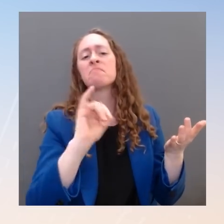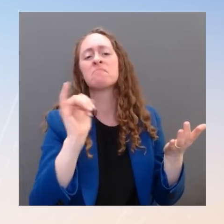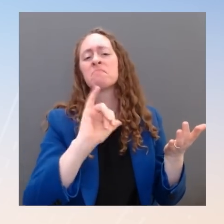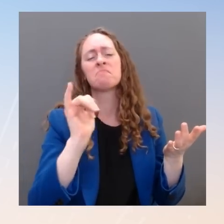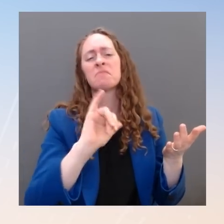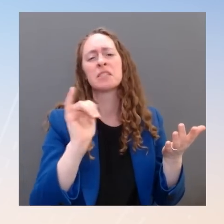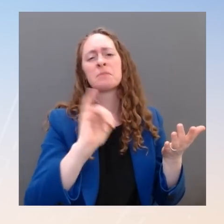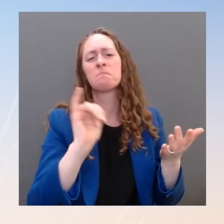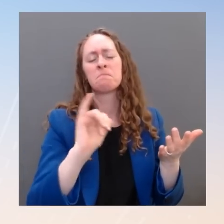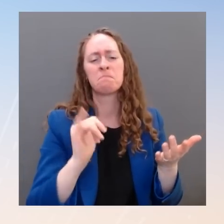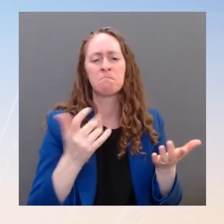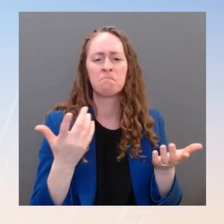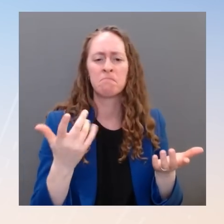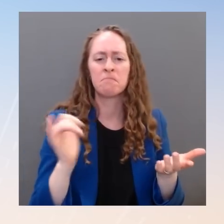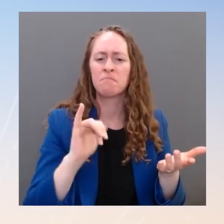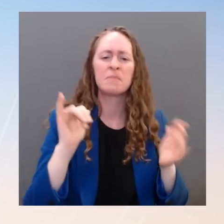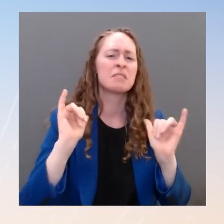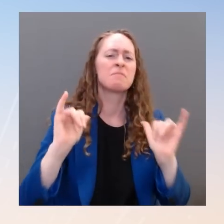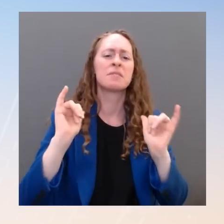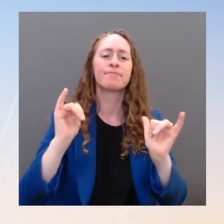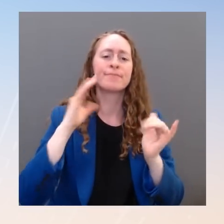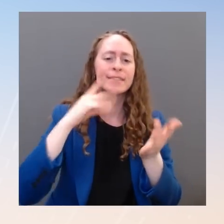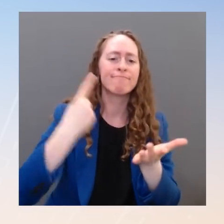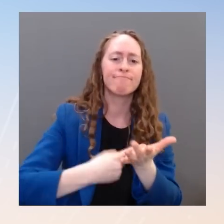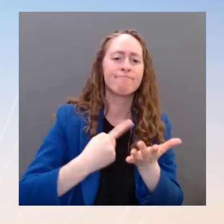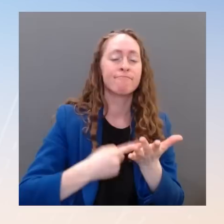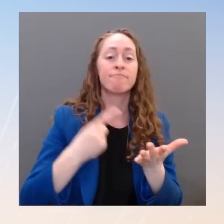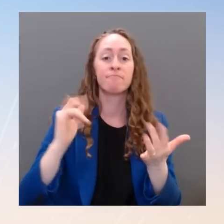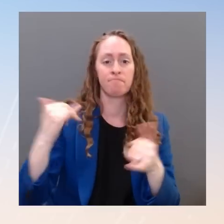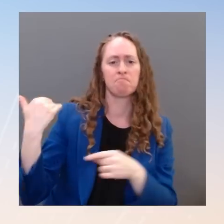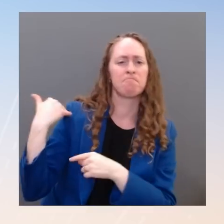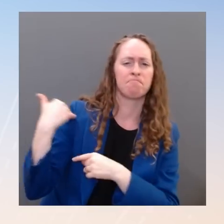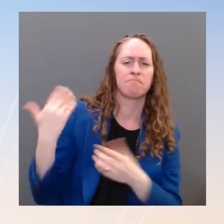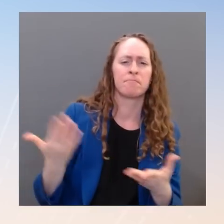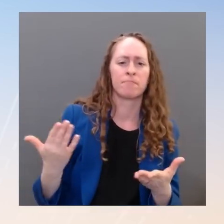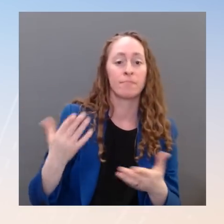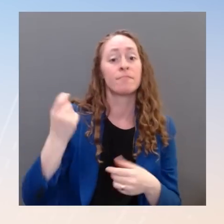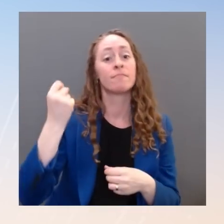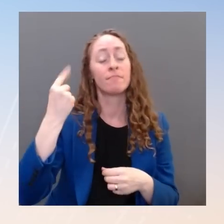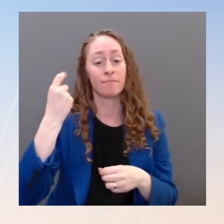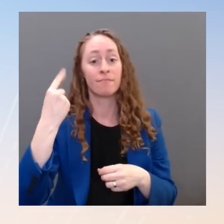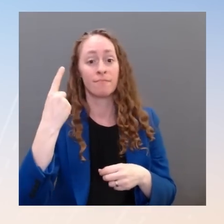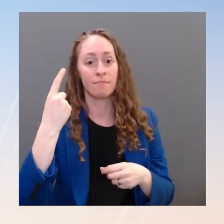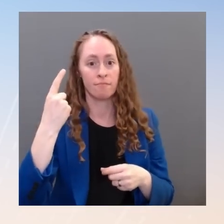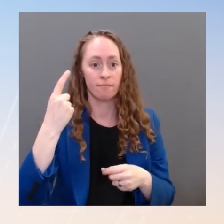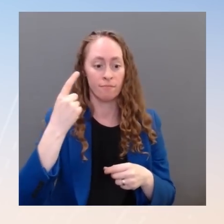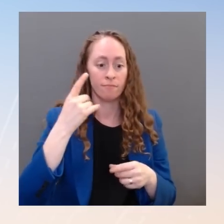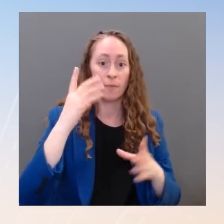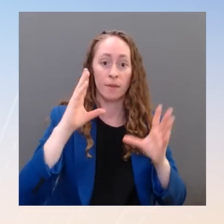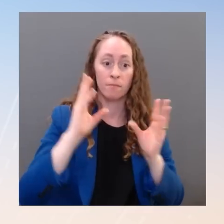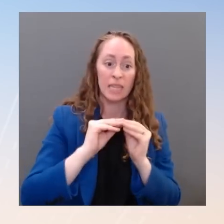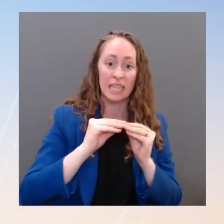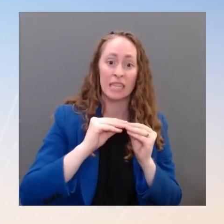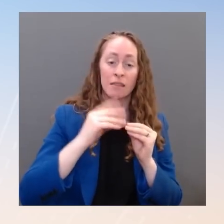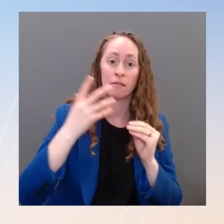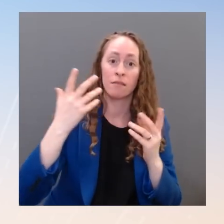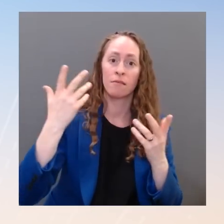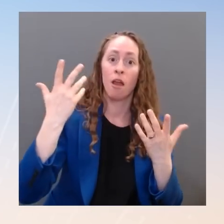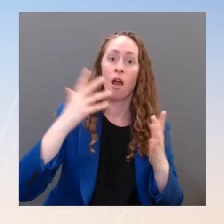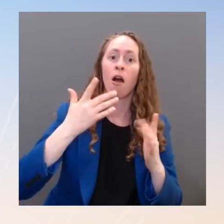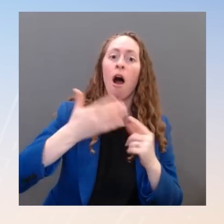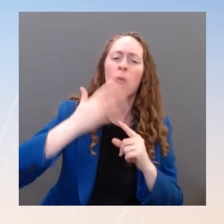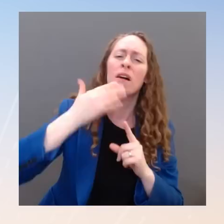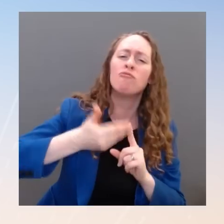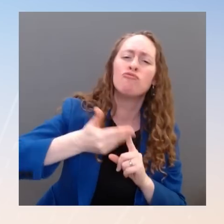this meeting is several weeks away, so a lot can certainly happen. And as you know, other members of the Quad have also been vital partners and